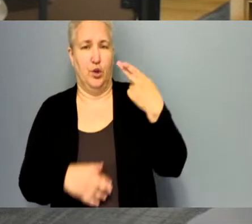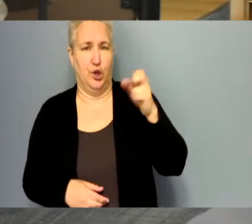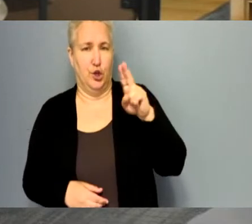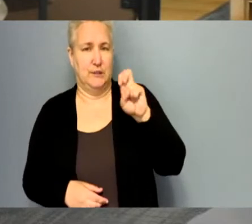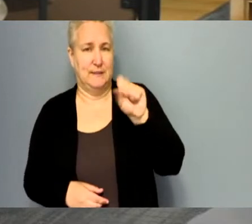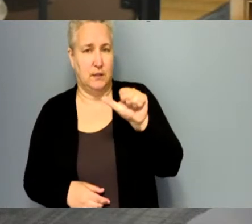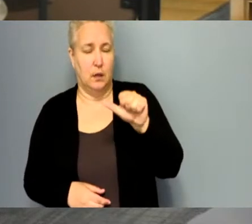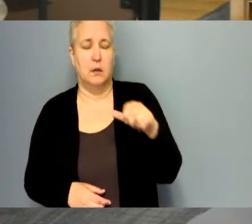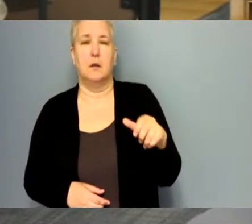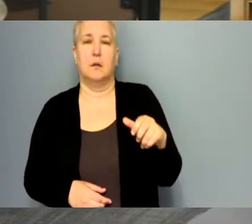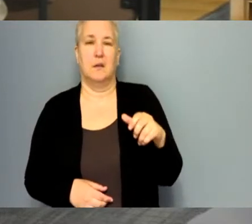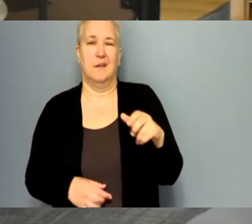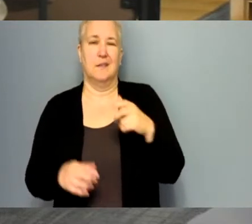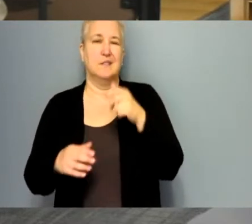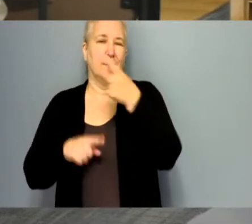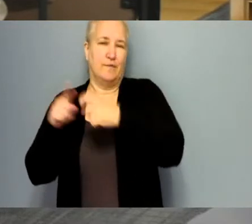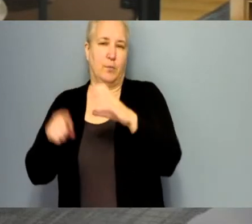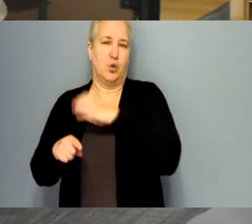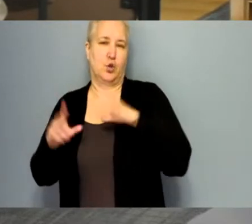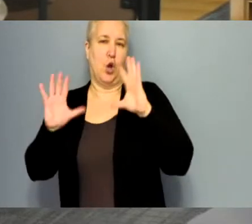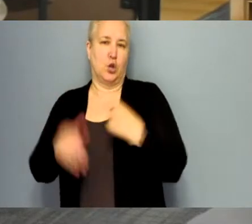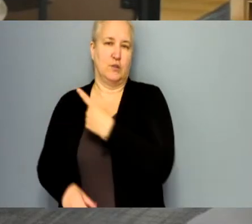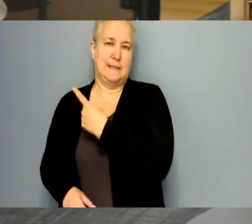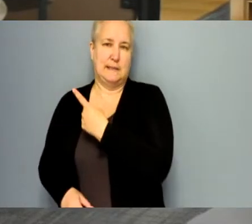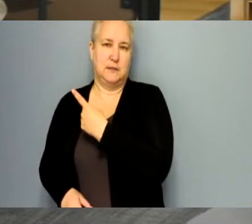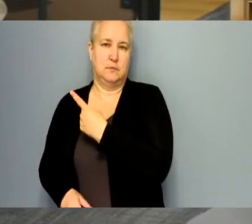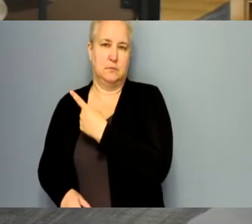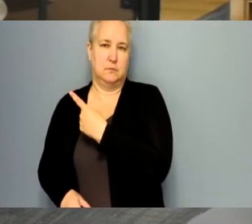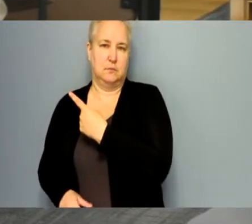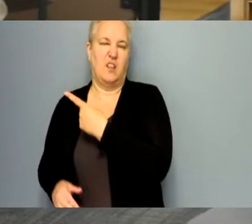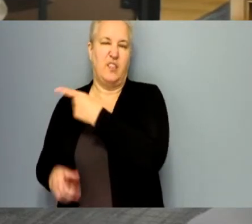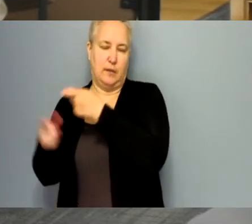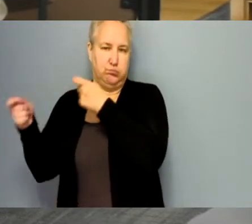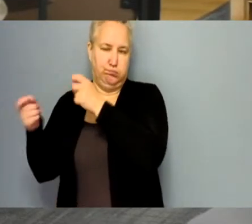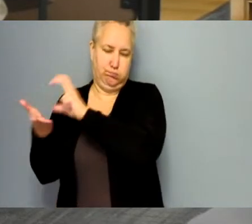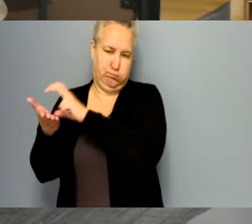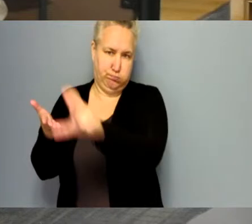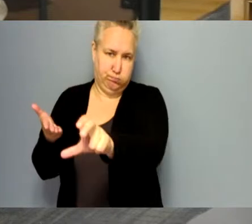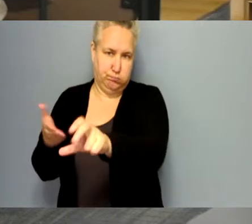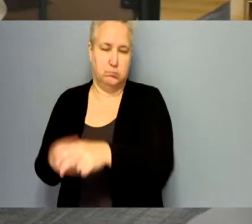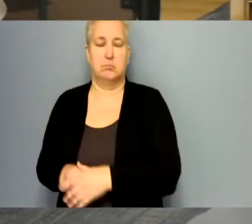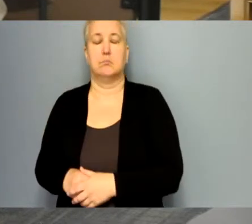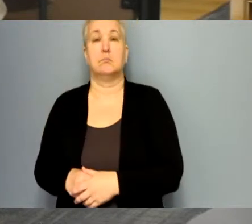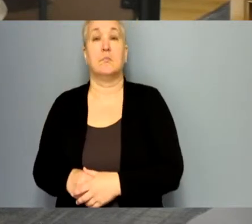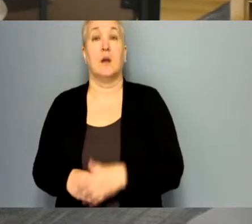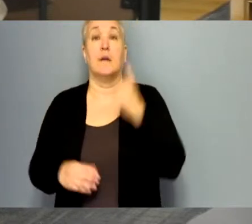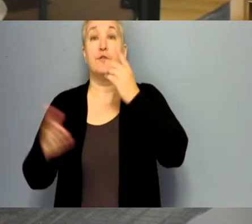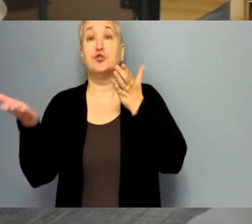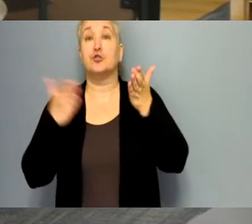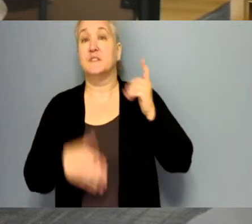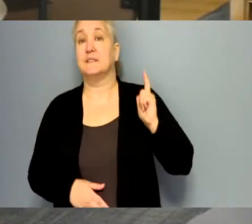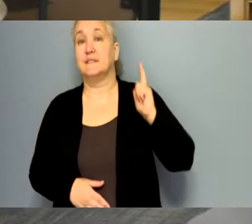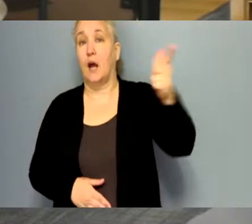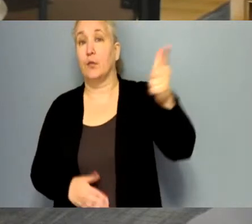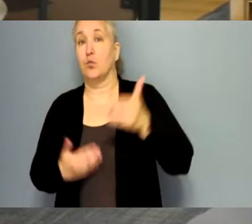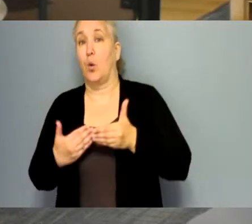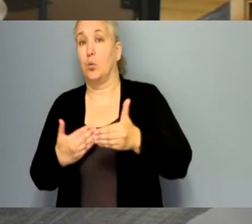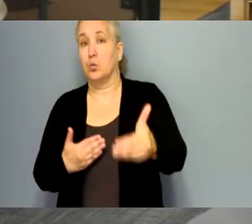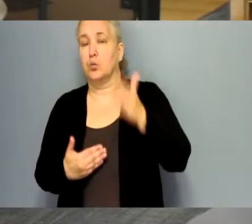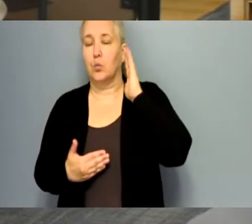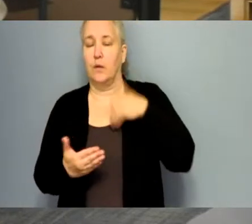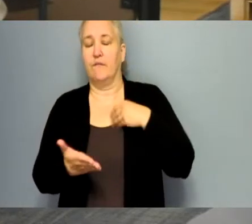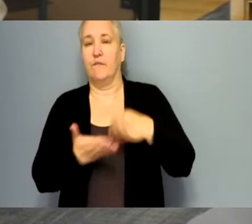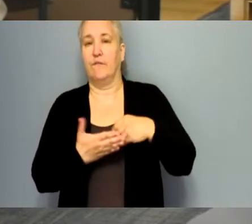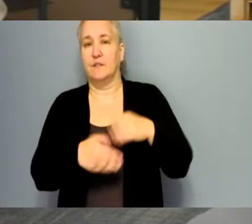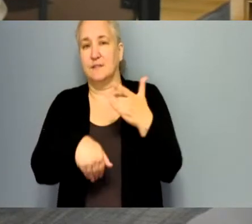is congressionally driven funds. And then for services down the road, there will be funds